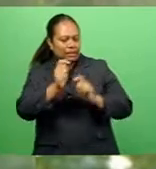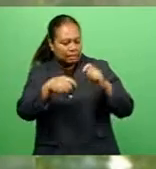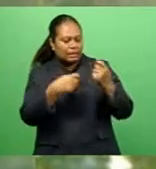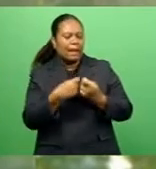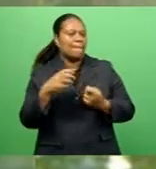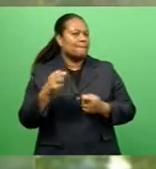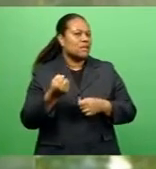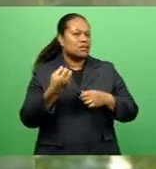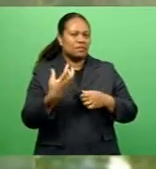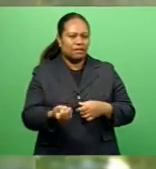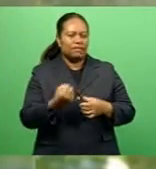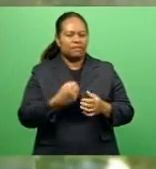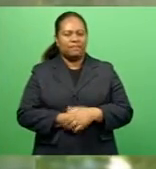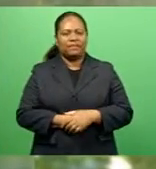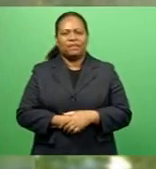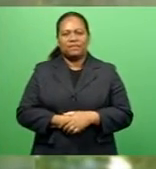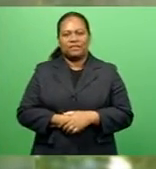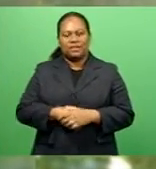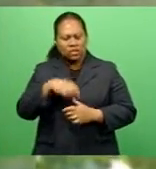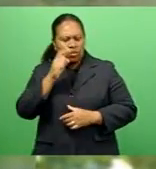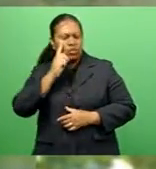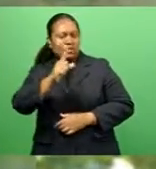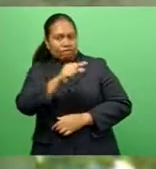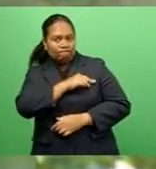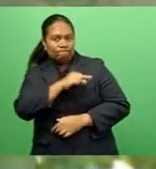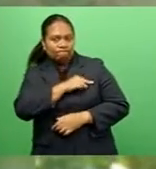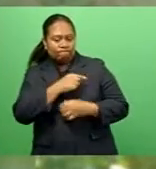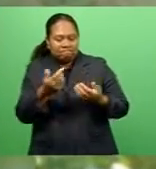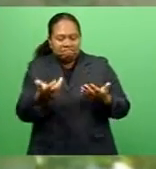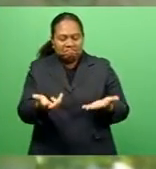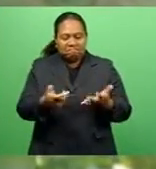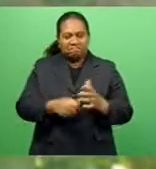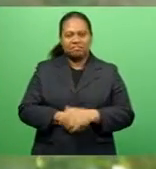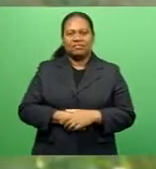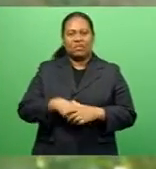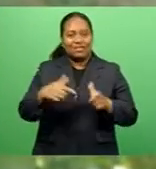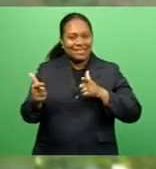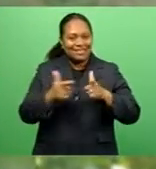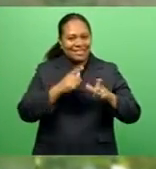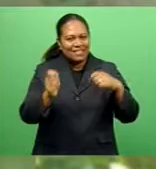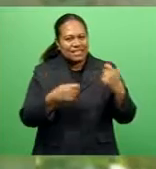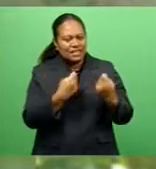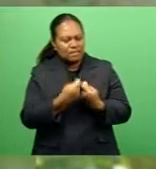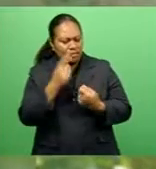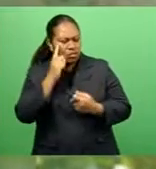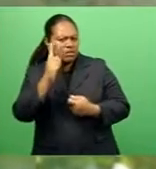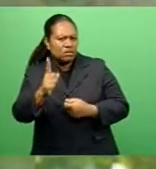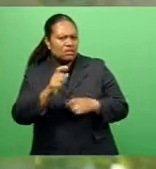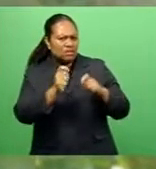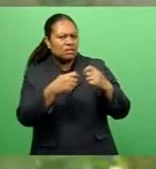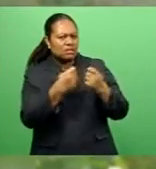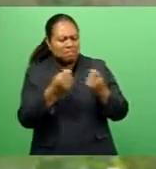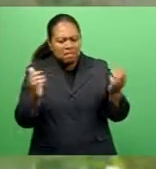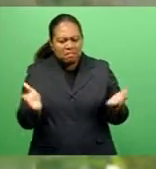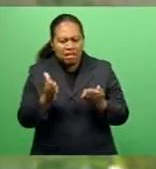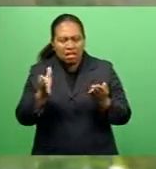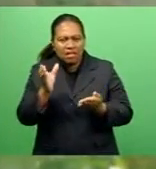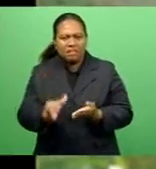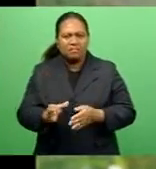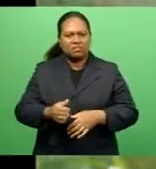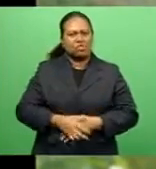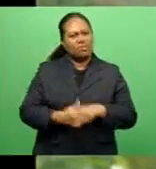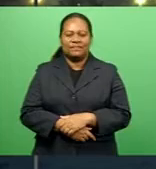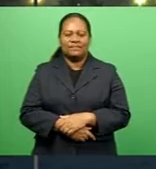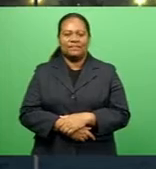What I've been pleased with is seeing the quality that we've had across the sevens tournaments I've seen recently, the teams that are playing, some young talent in